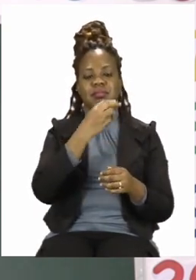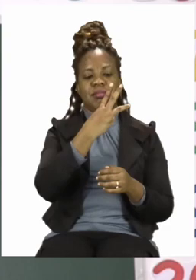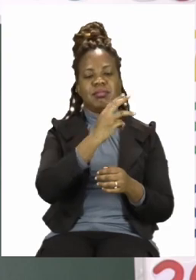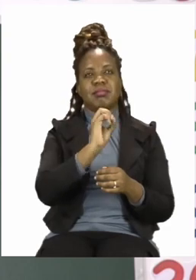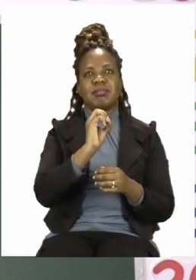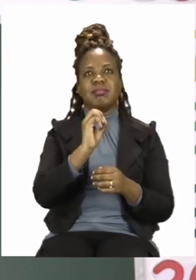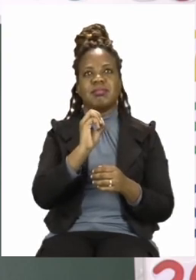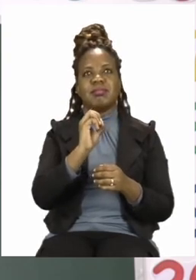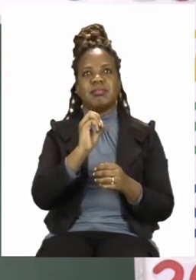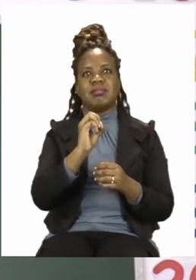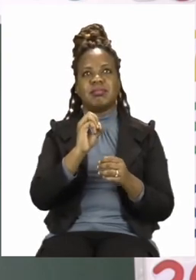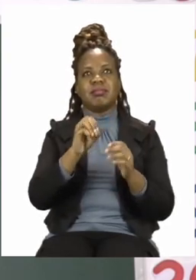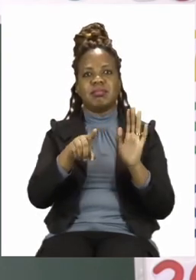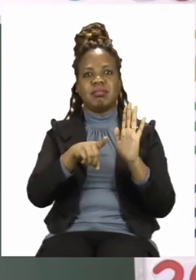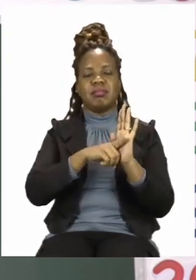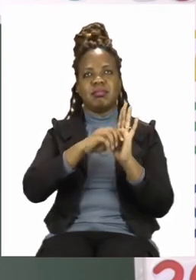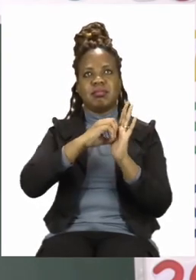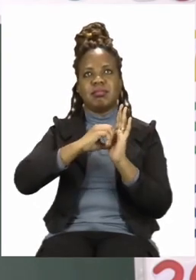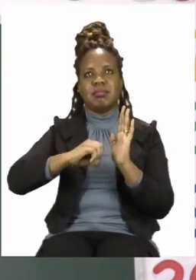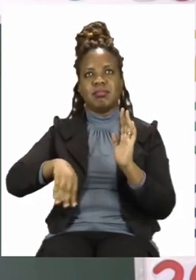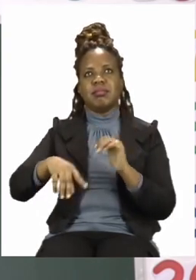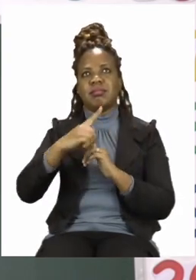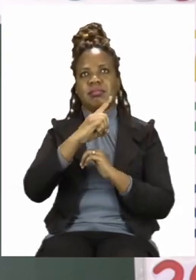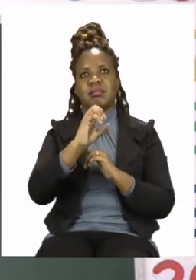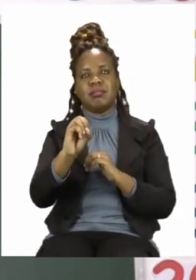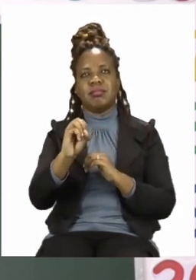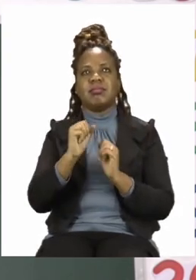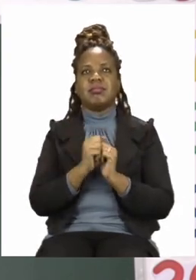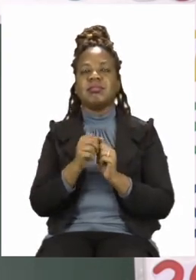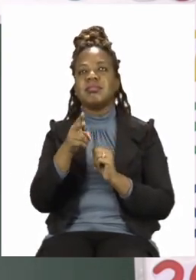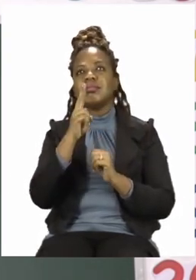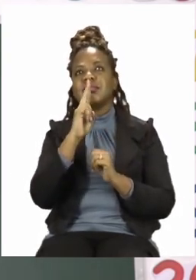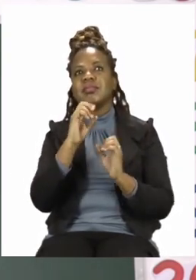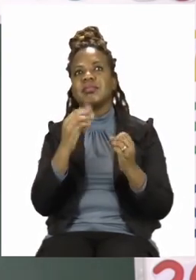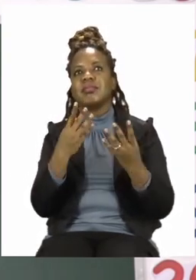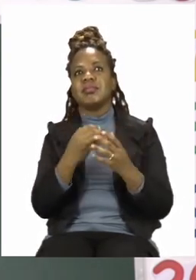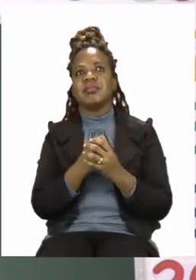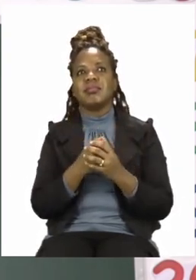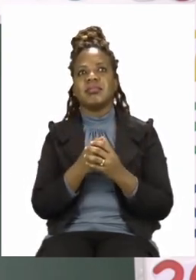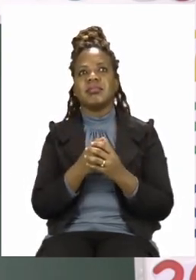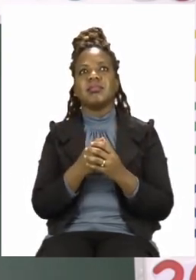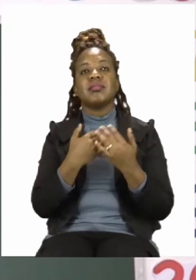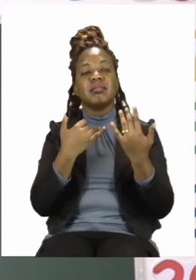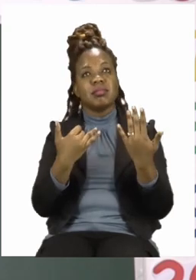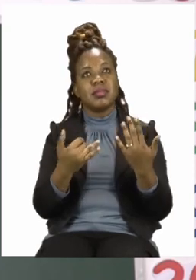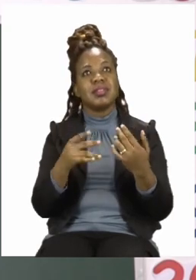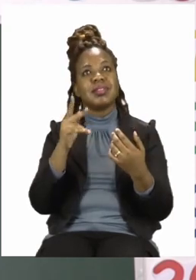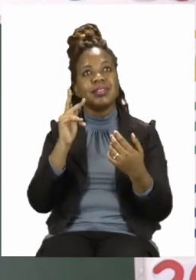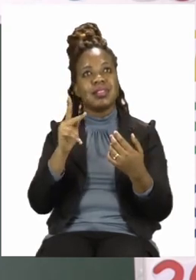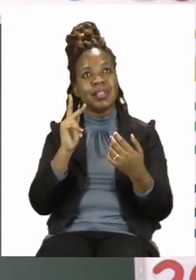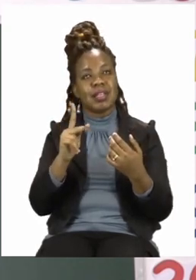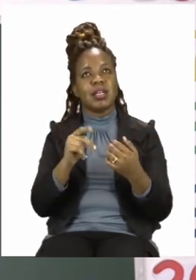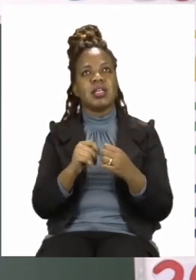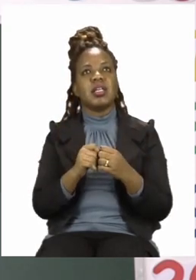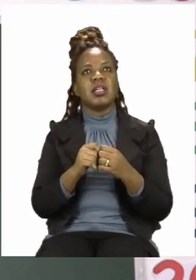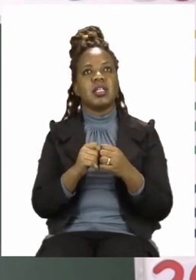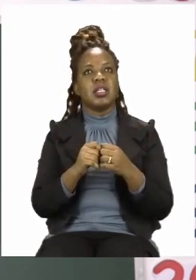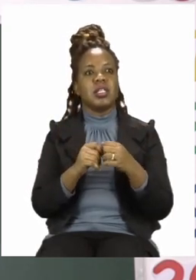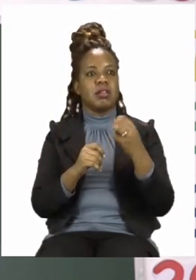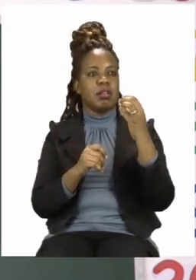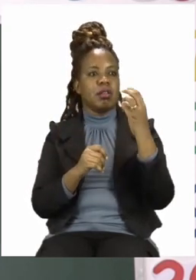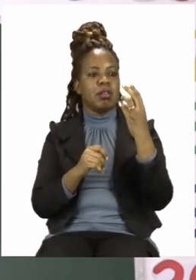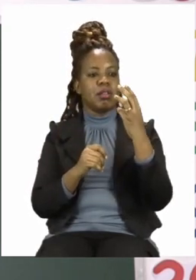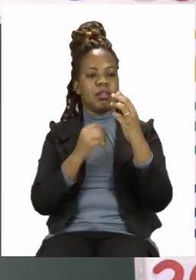30 minus 10. So what you are going to do is you're going to cover your zeros and now